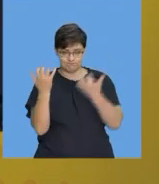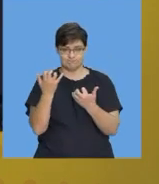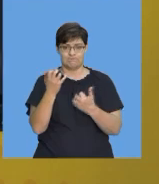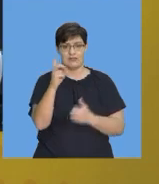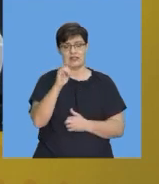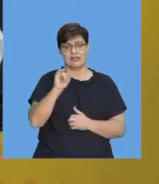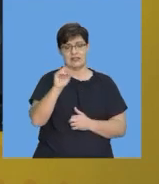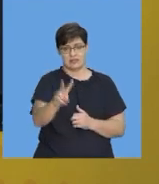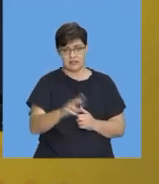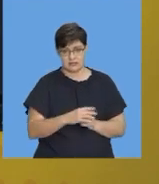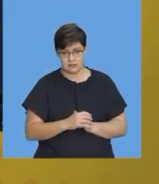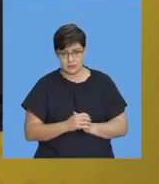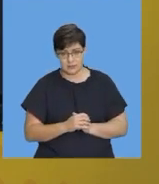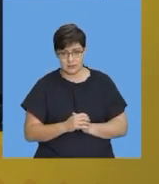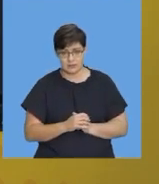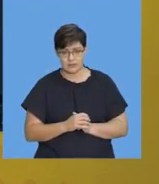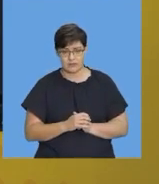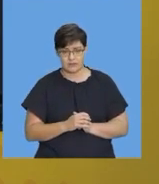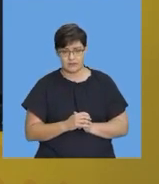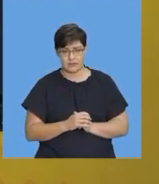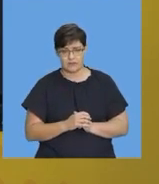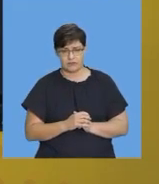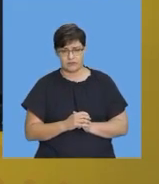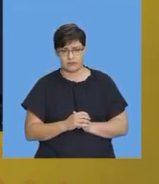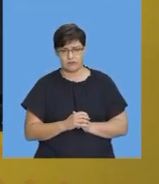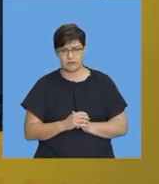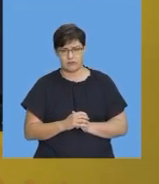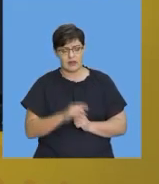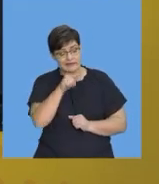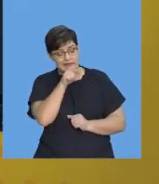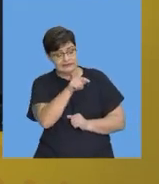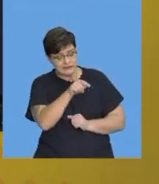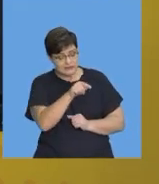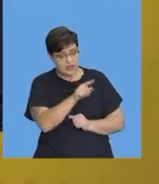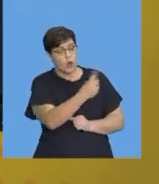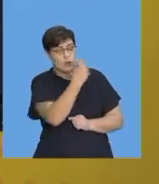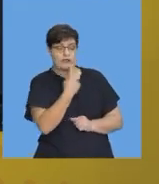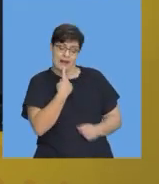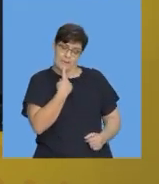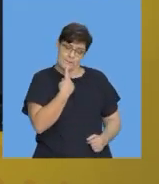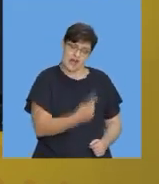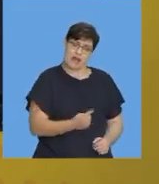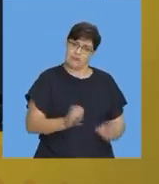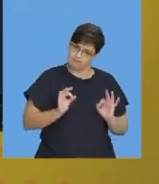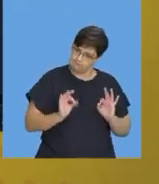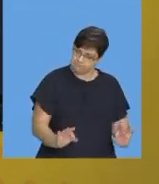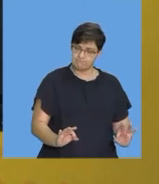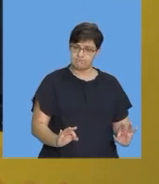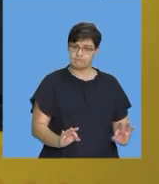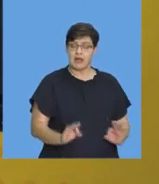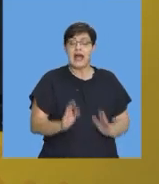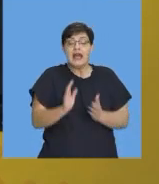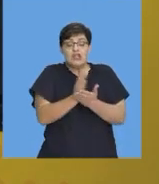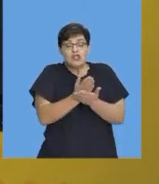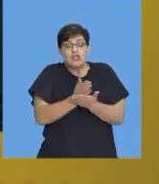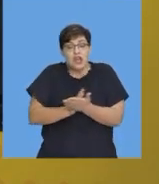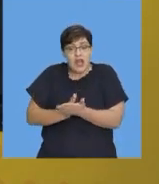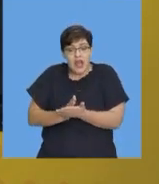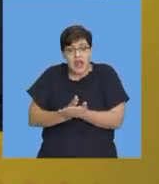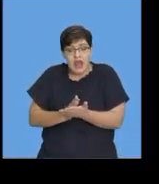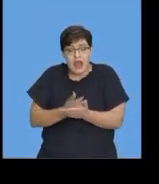dividend. Right. Now, because the question specifically mentioned that the shares that